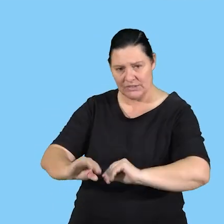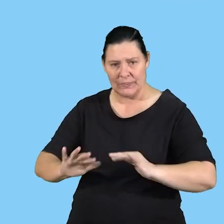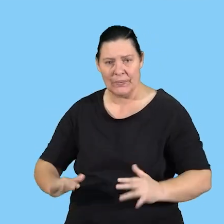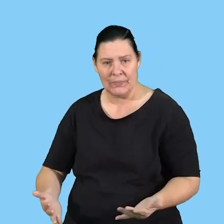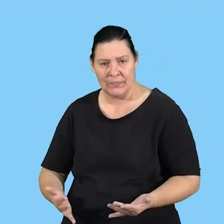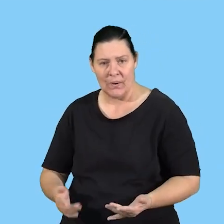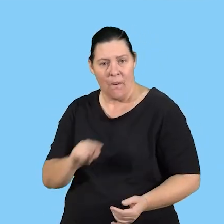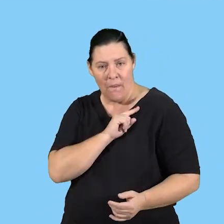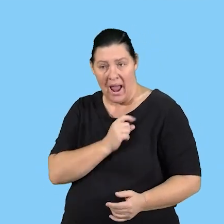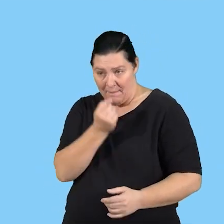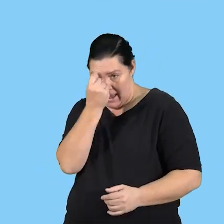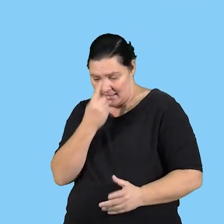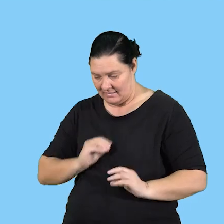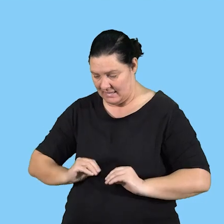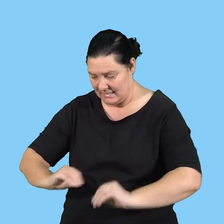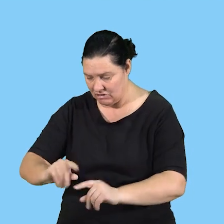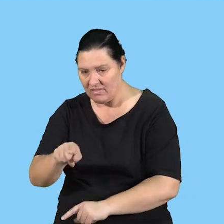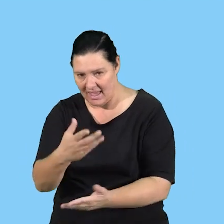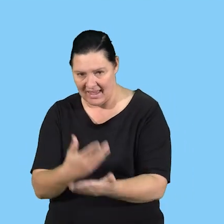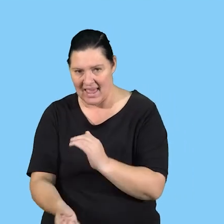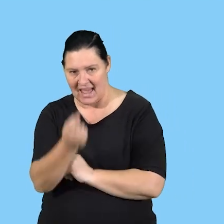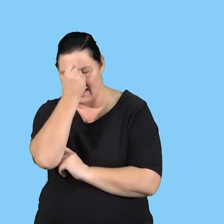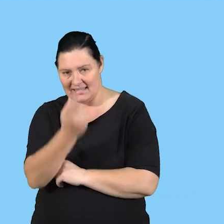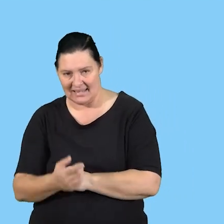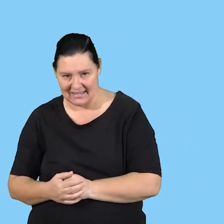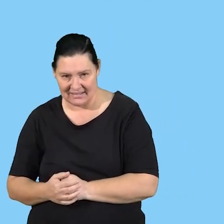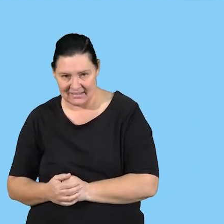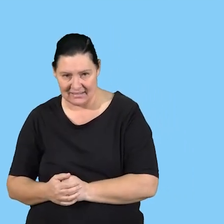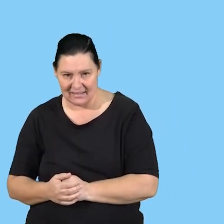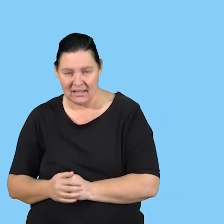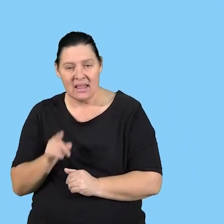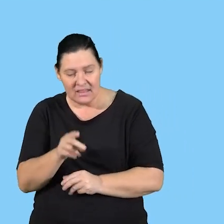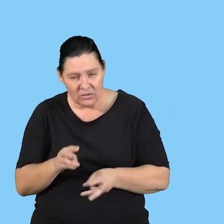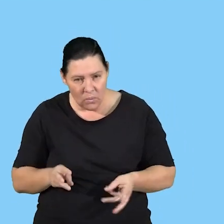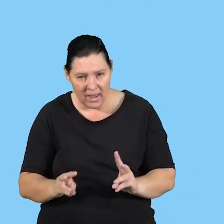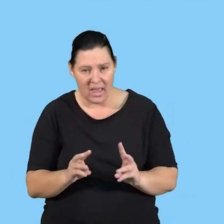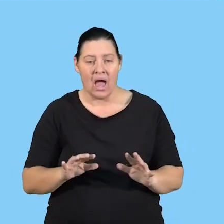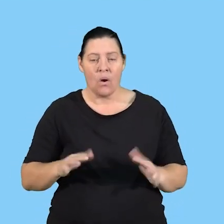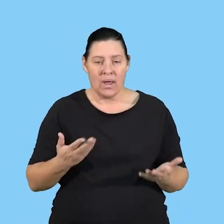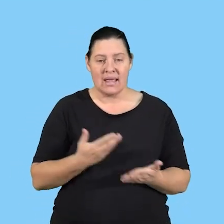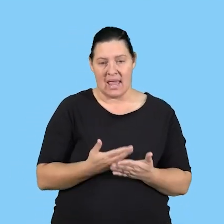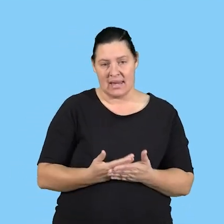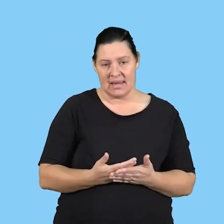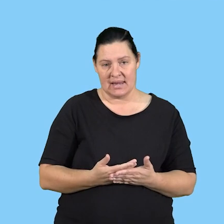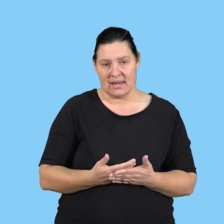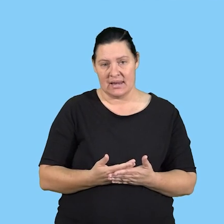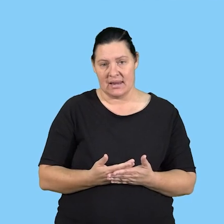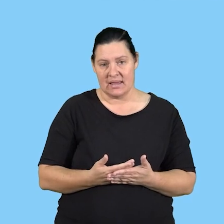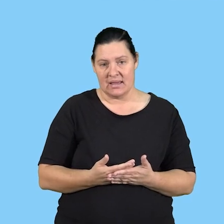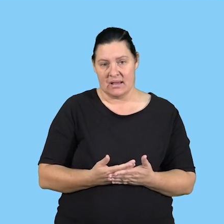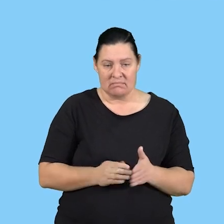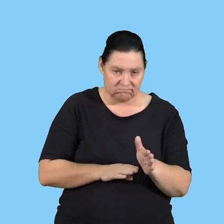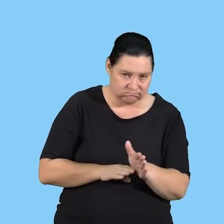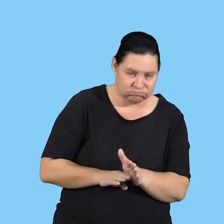you're trying to put across to them. And in that way, we can move